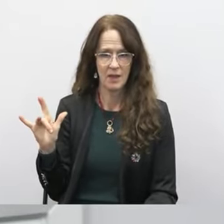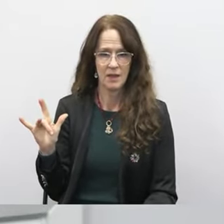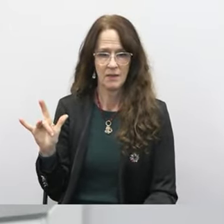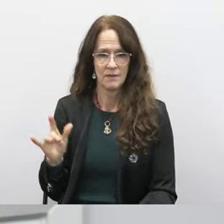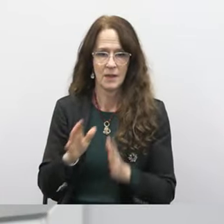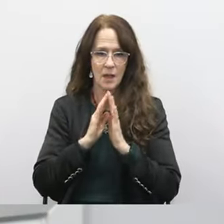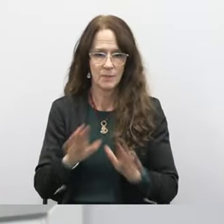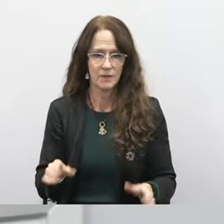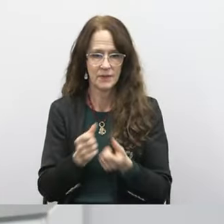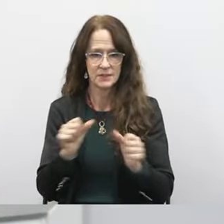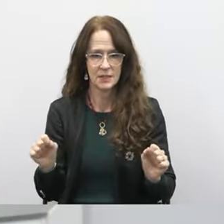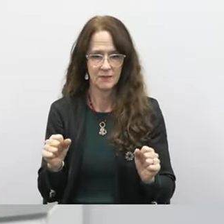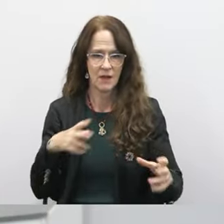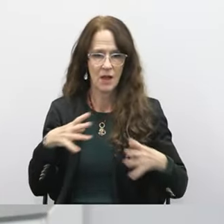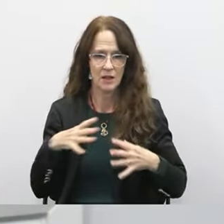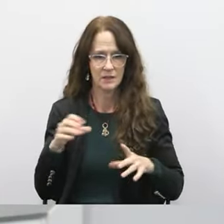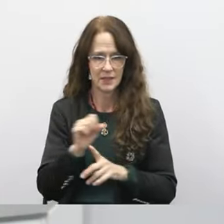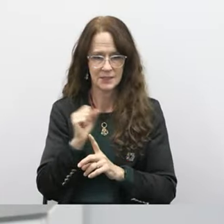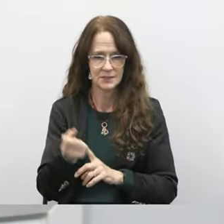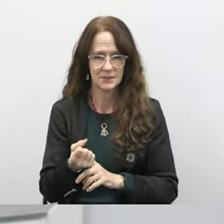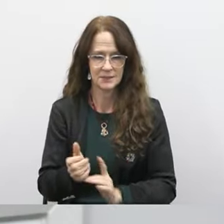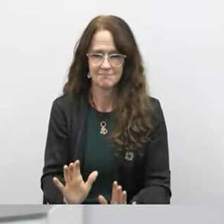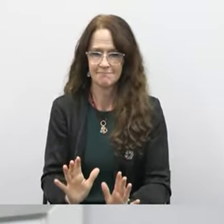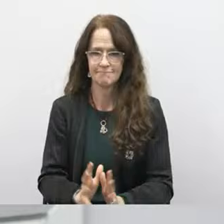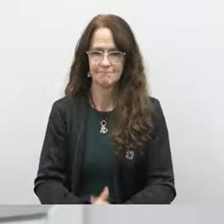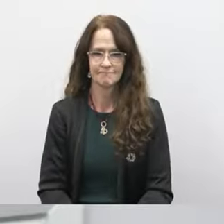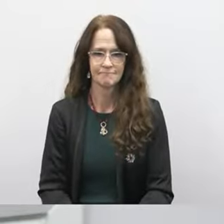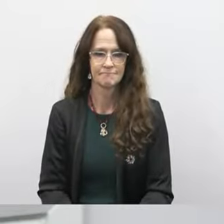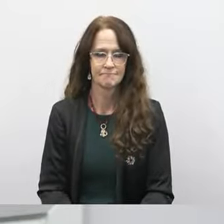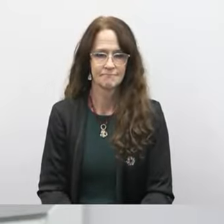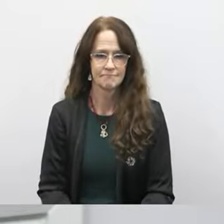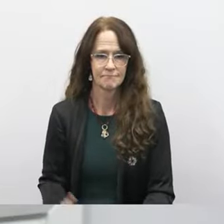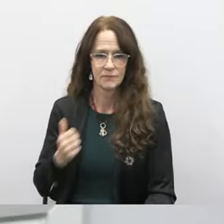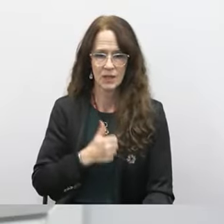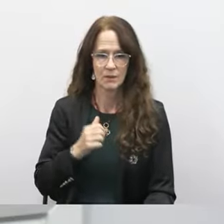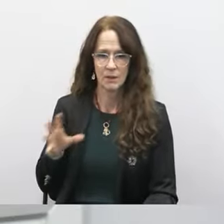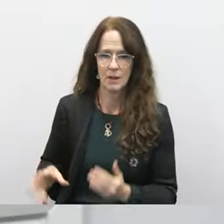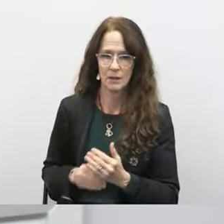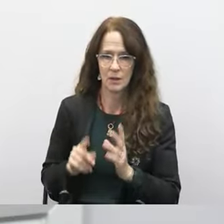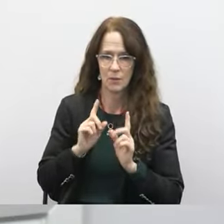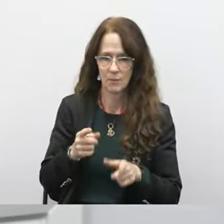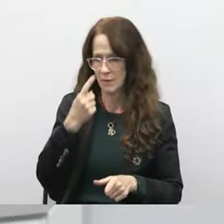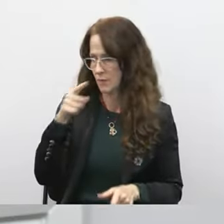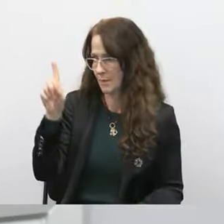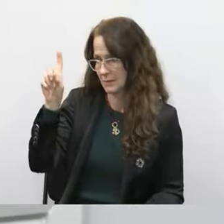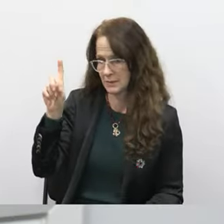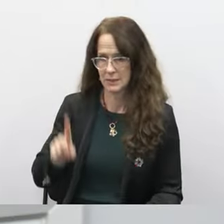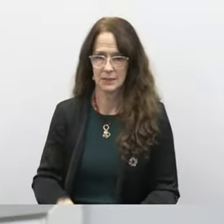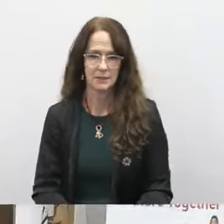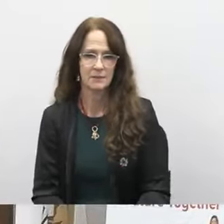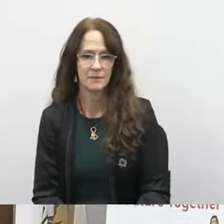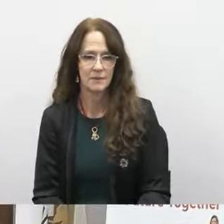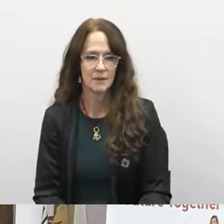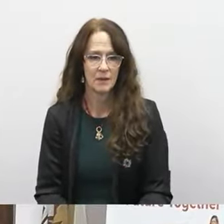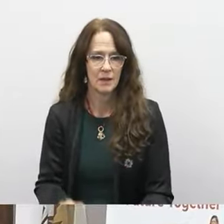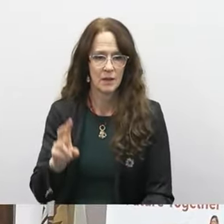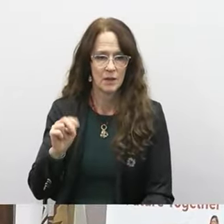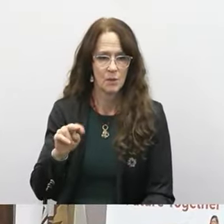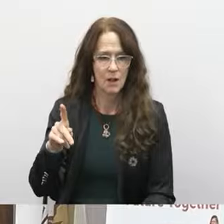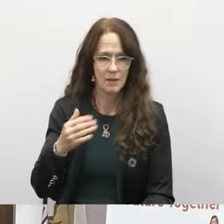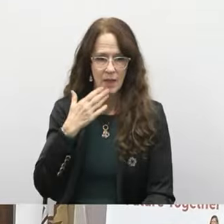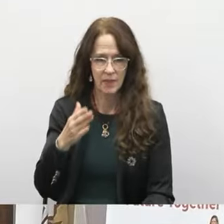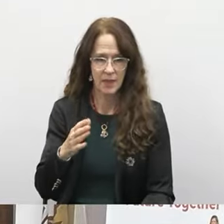peaceful and safe holiday season. I'm so sorry, I wanted to do an additional report, if you don't mind. I wanted to